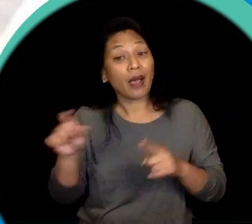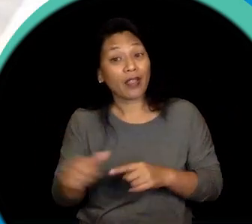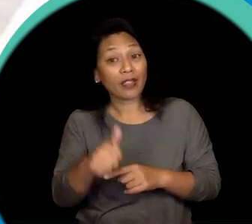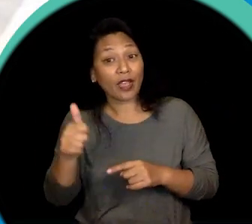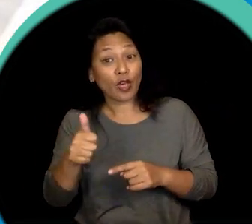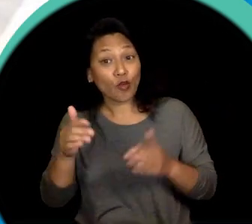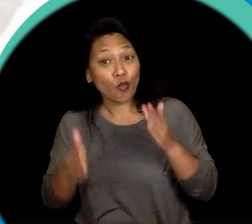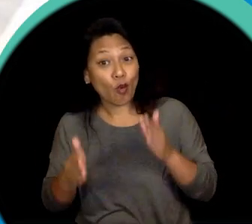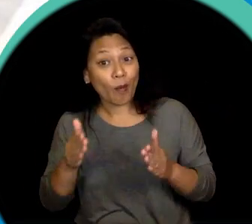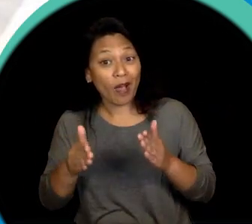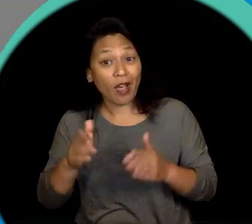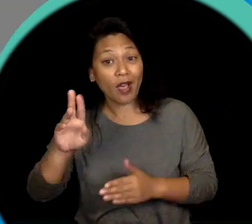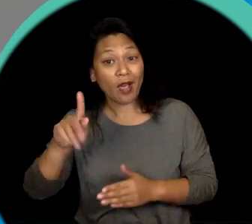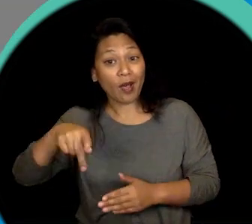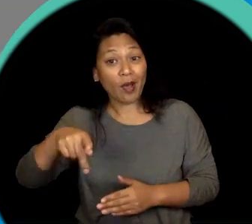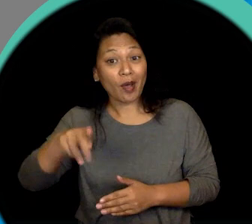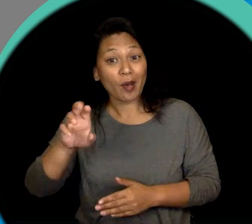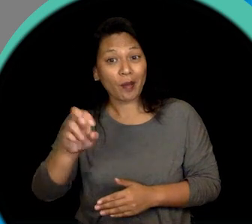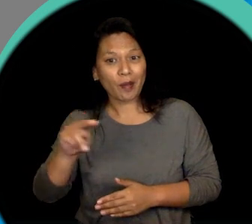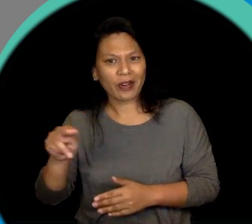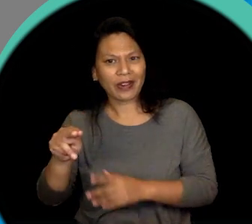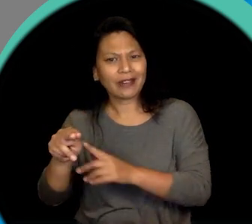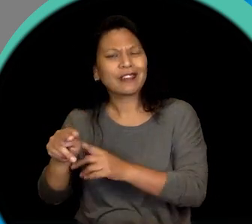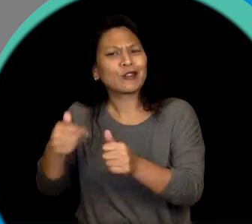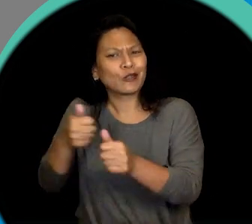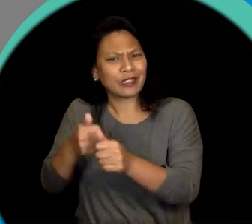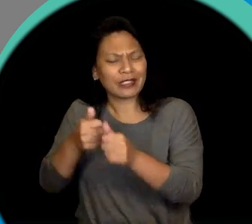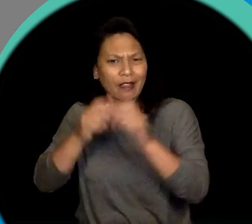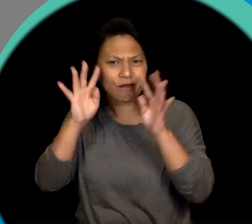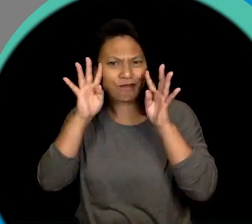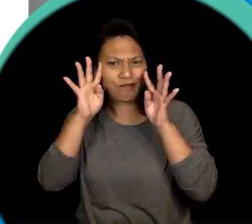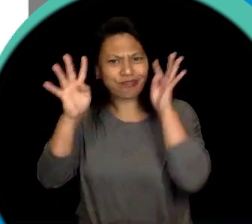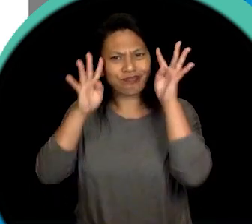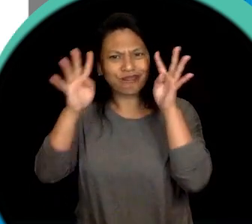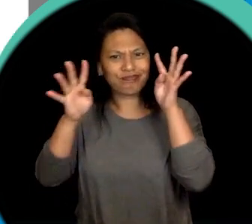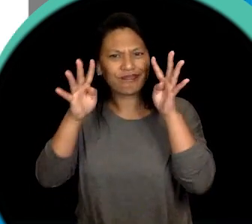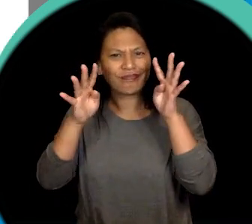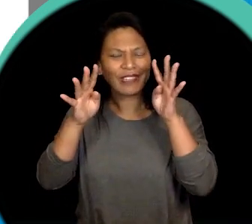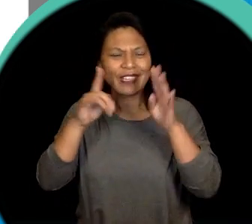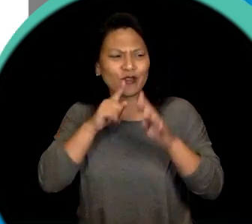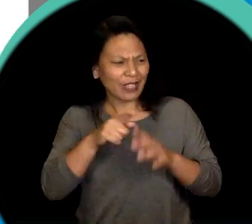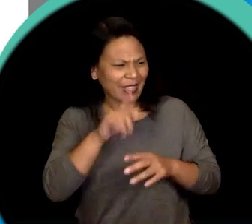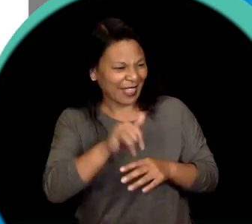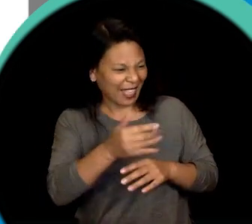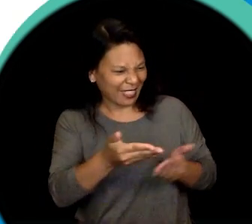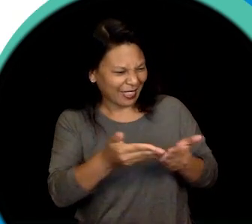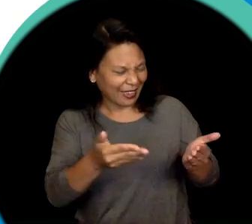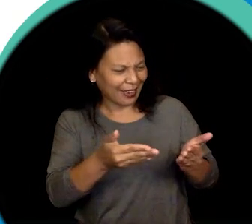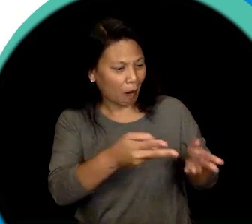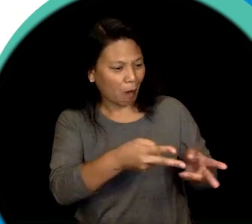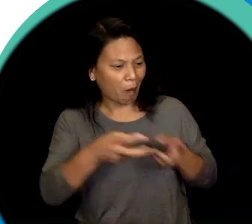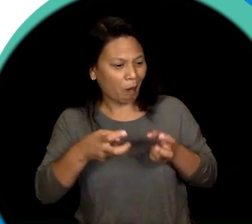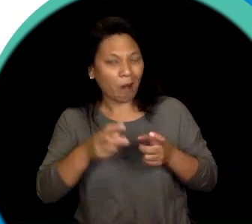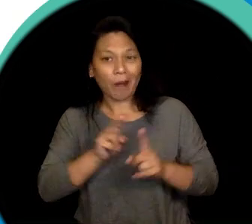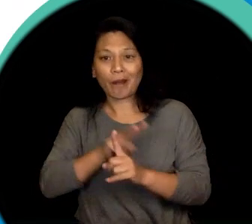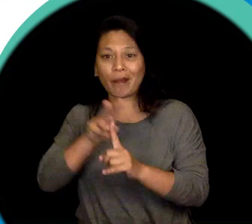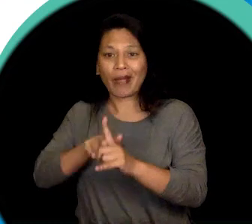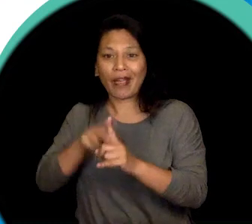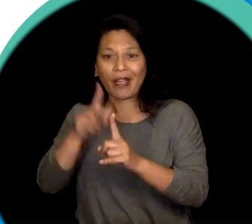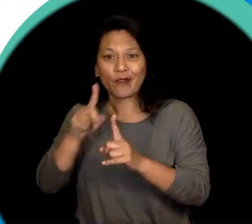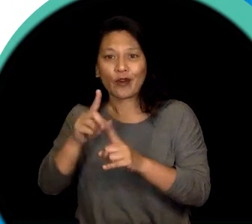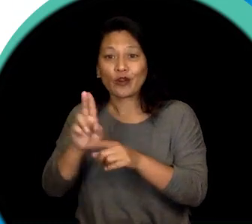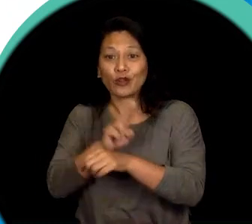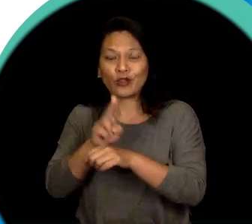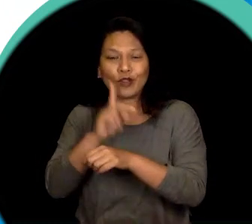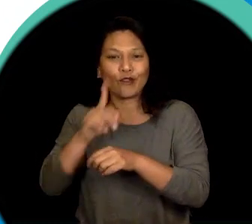this story, she finds uses for every single one of those objects and uses it to help repair the ship.